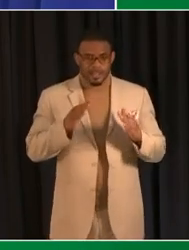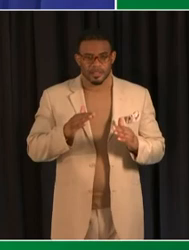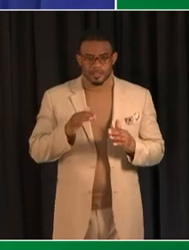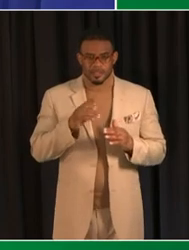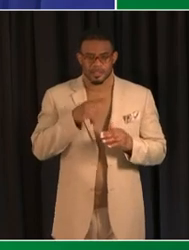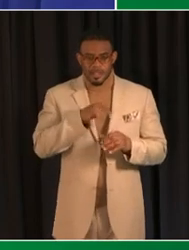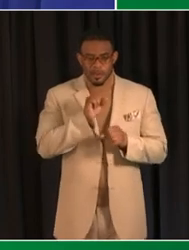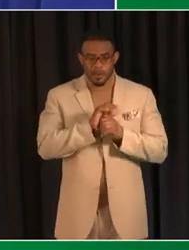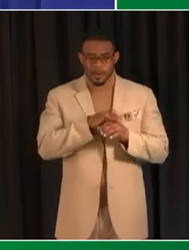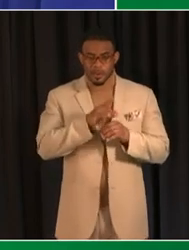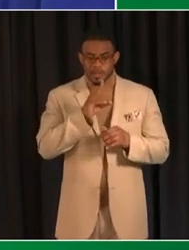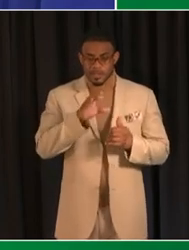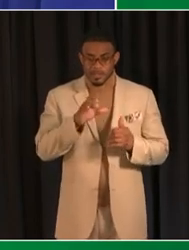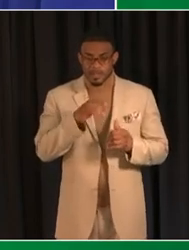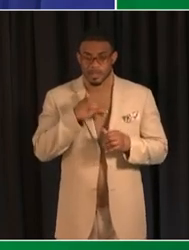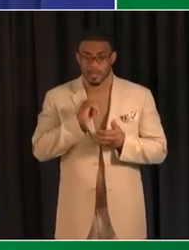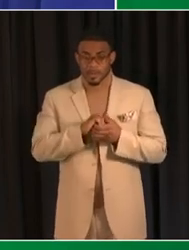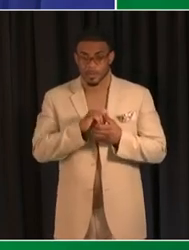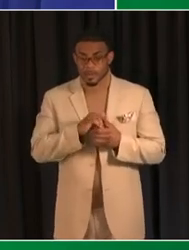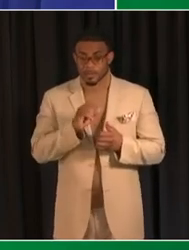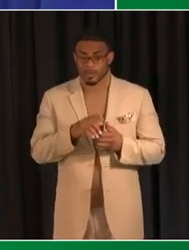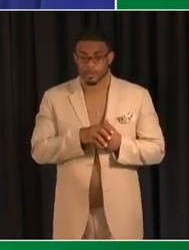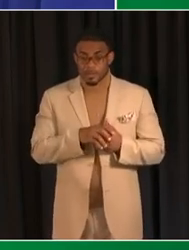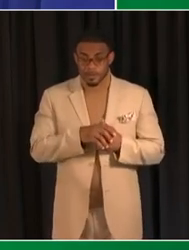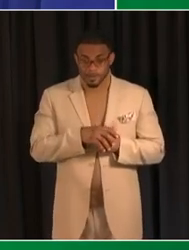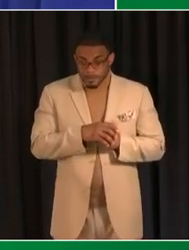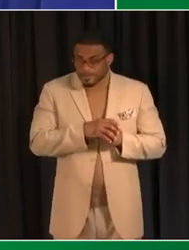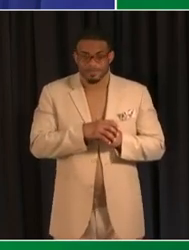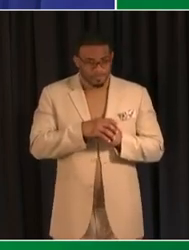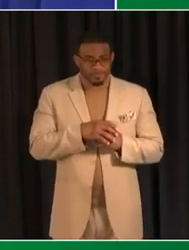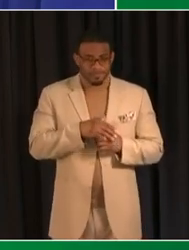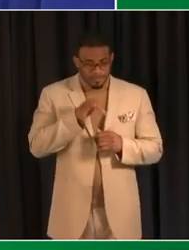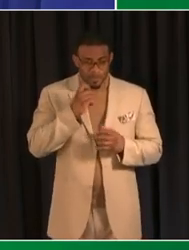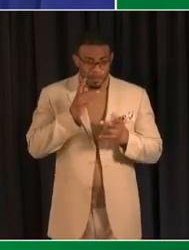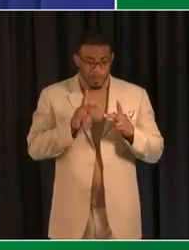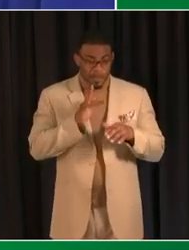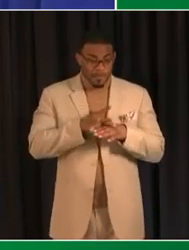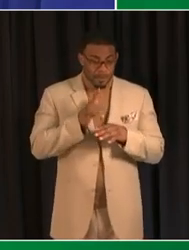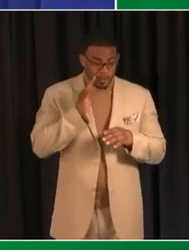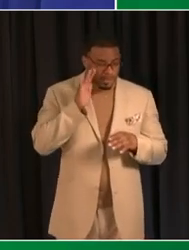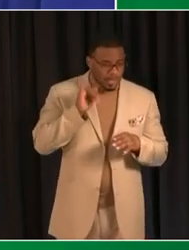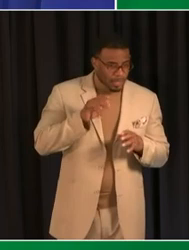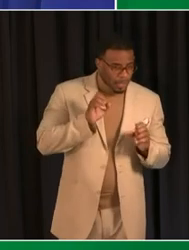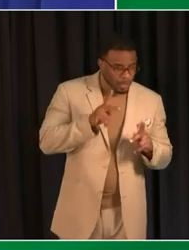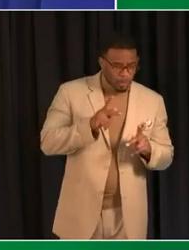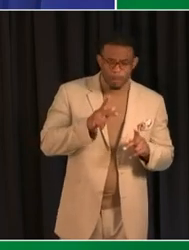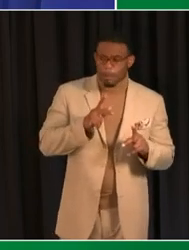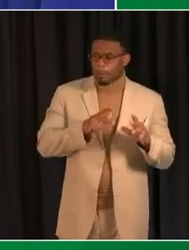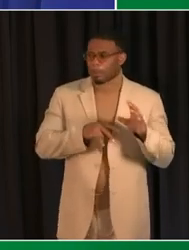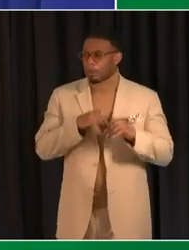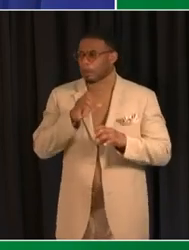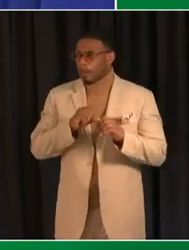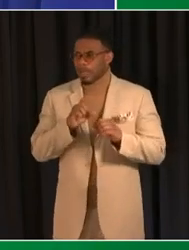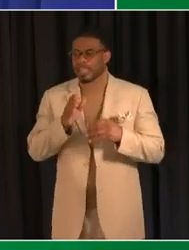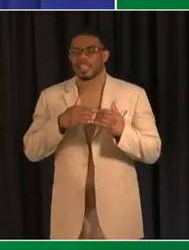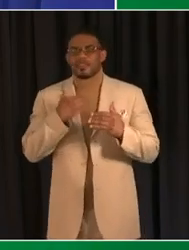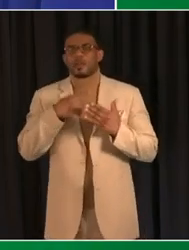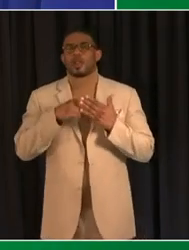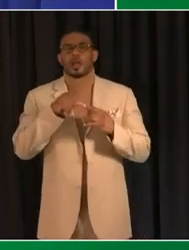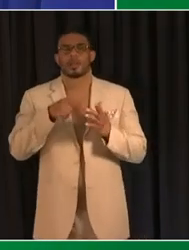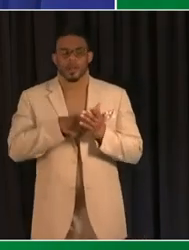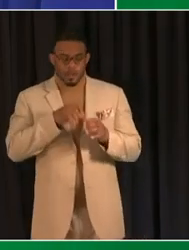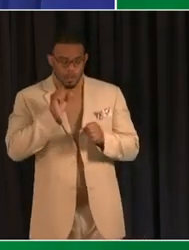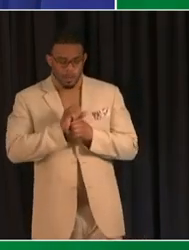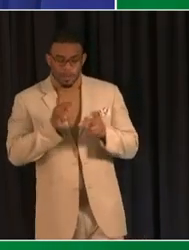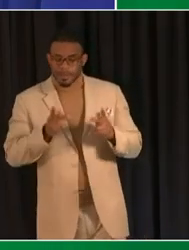DMPED worked on with the district and our partner. So we want to make sure that folks avail themselves to those opportunities too, even